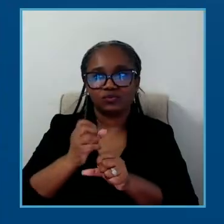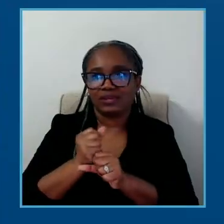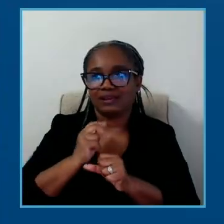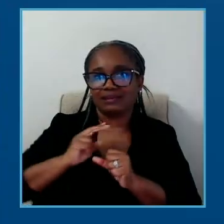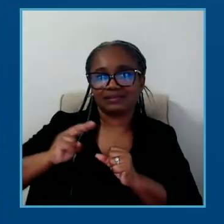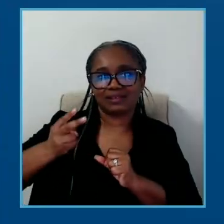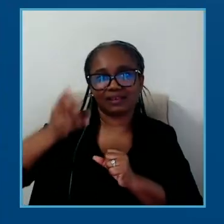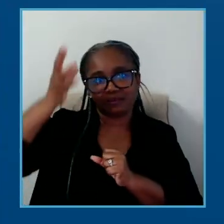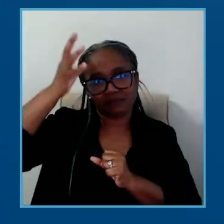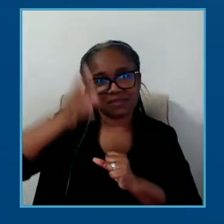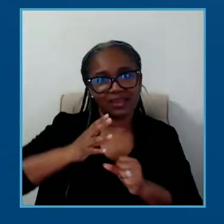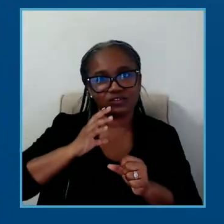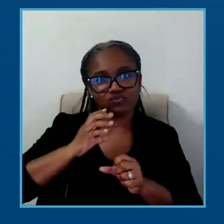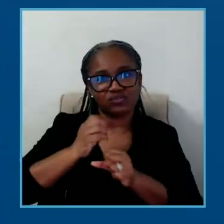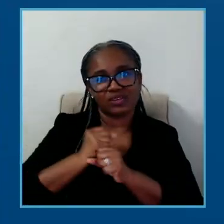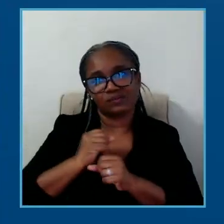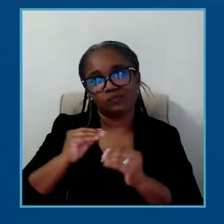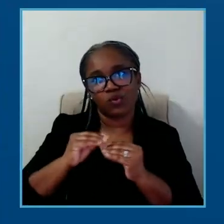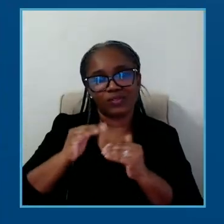Whereas mathematically,